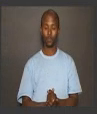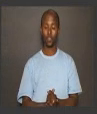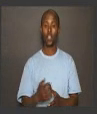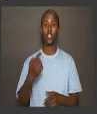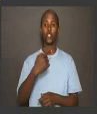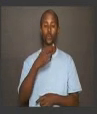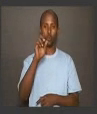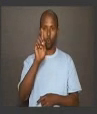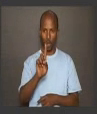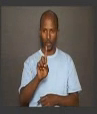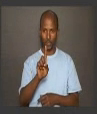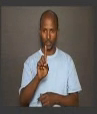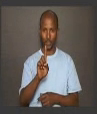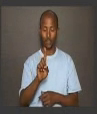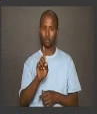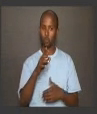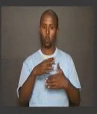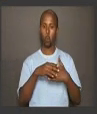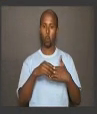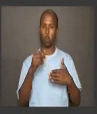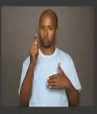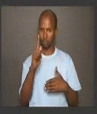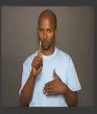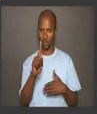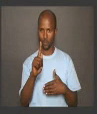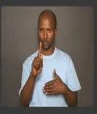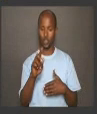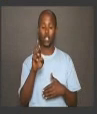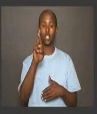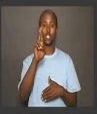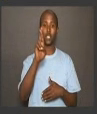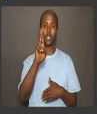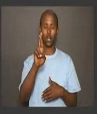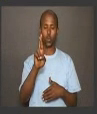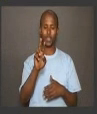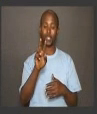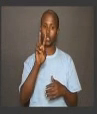G1 is 1 birr, and the ratio is 2.